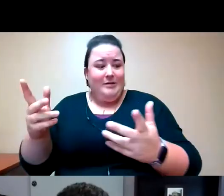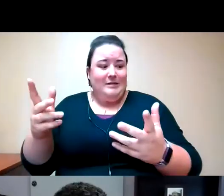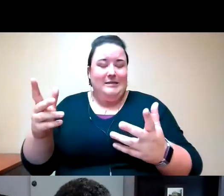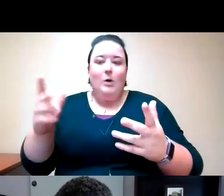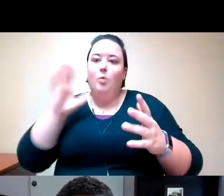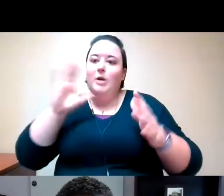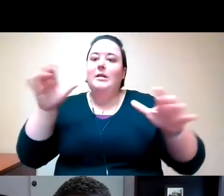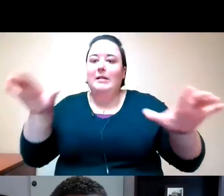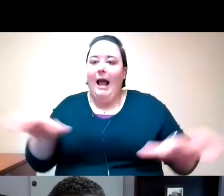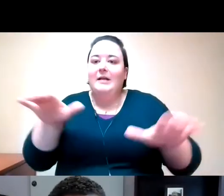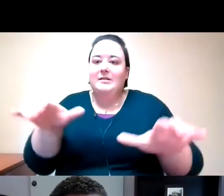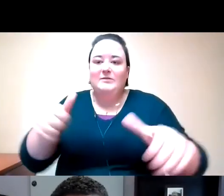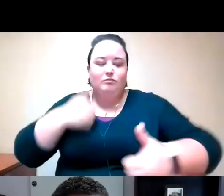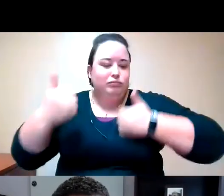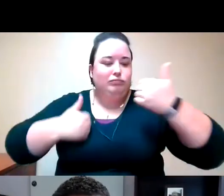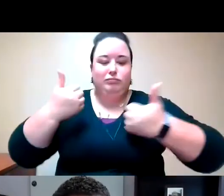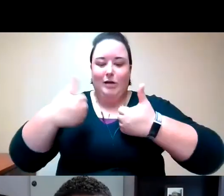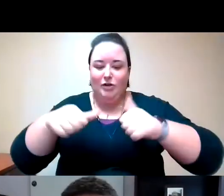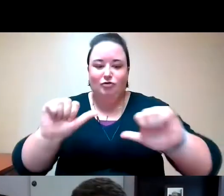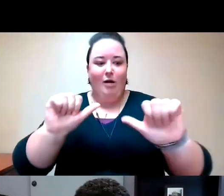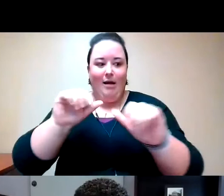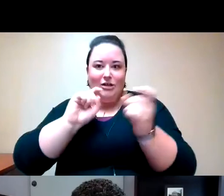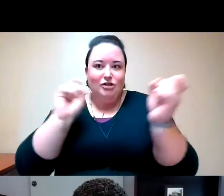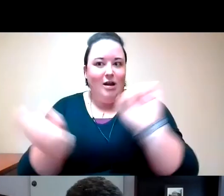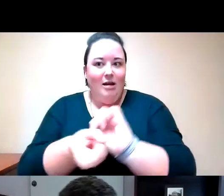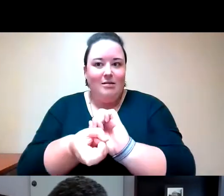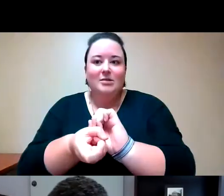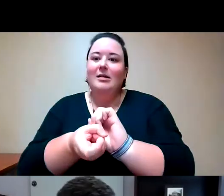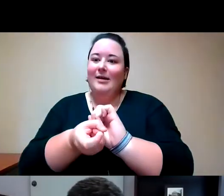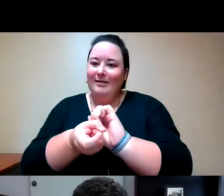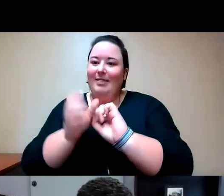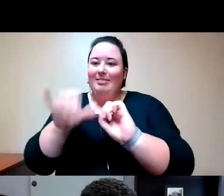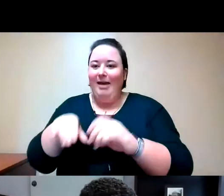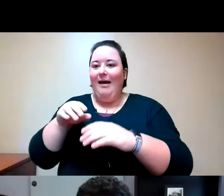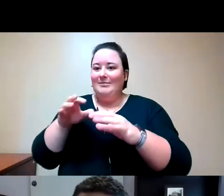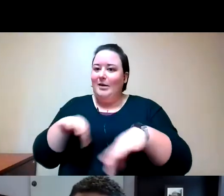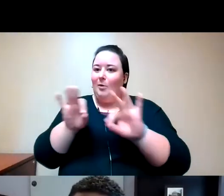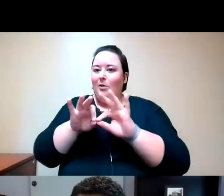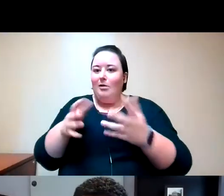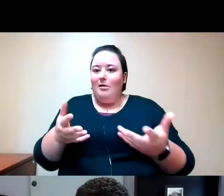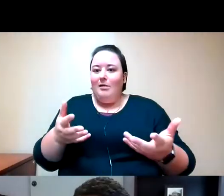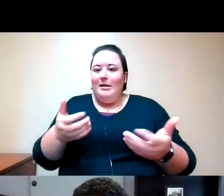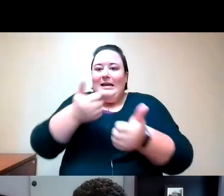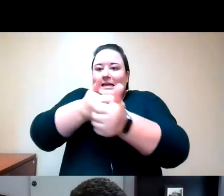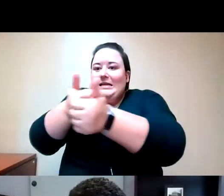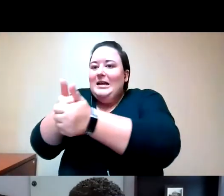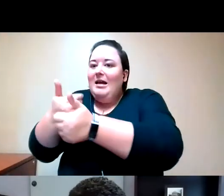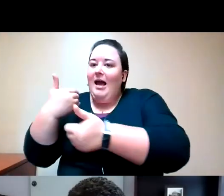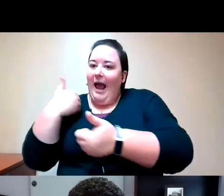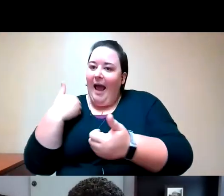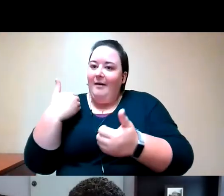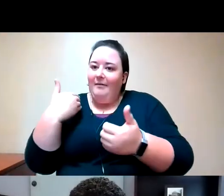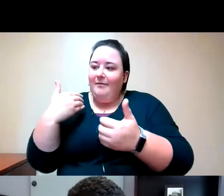then we will be able to dismantle those structures. Each of us has the ability within our sphere of influence to do what it is that we